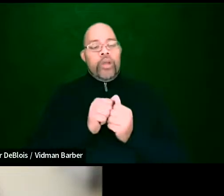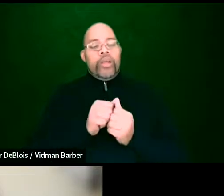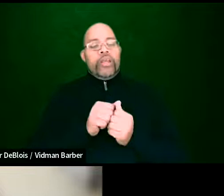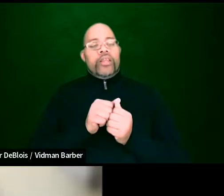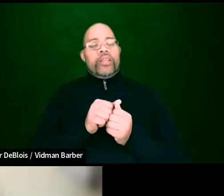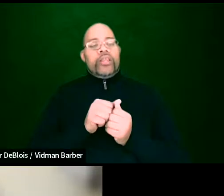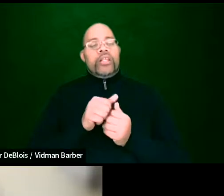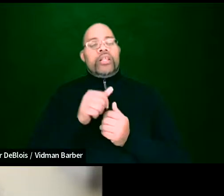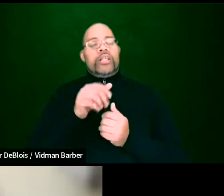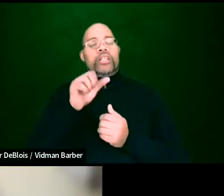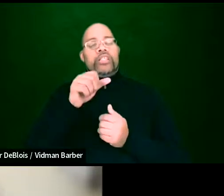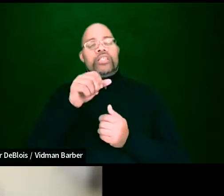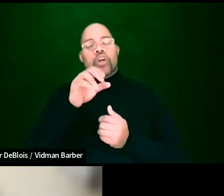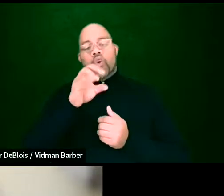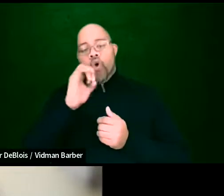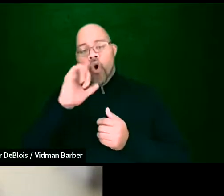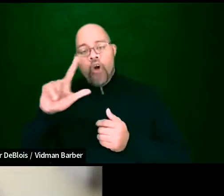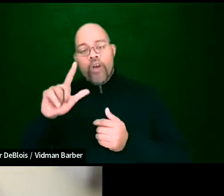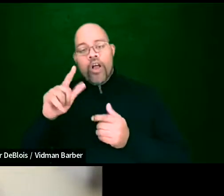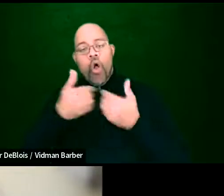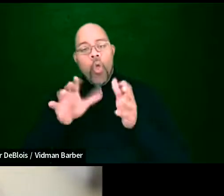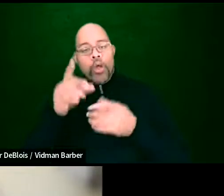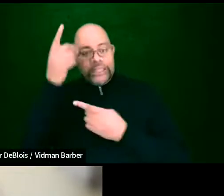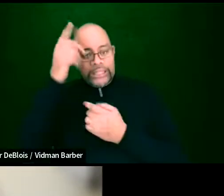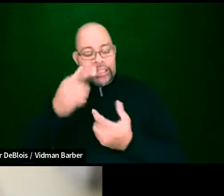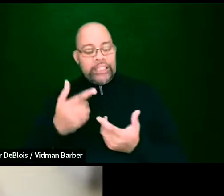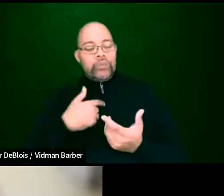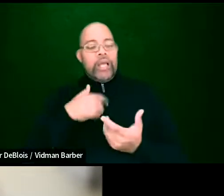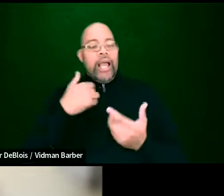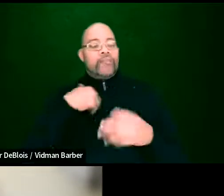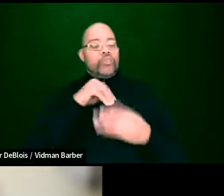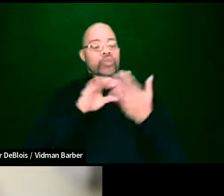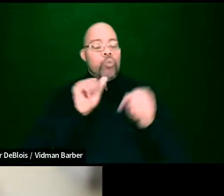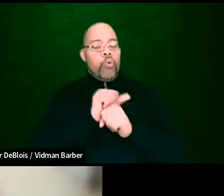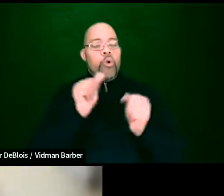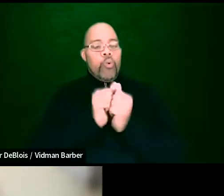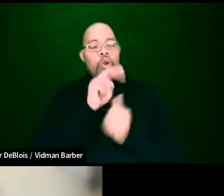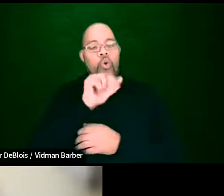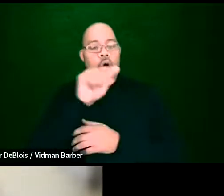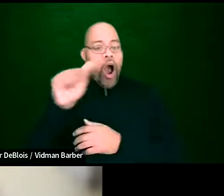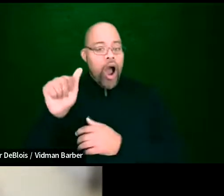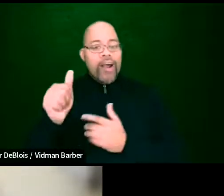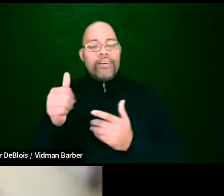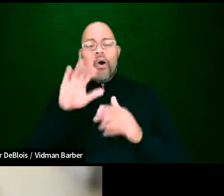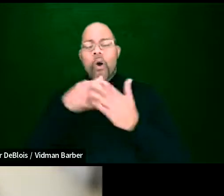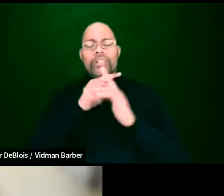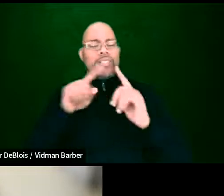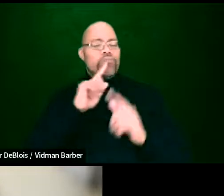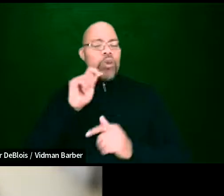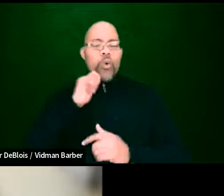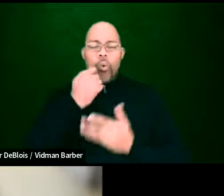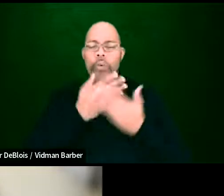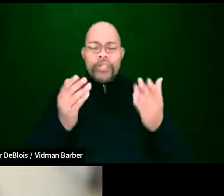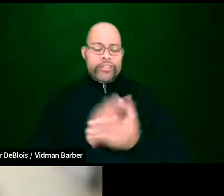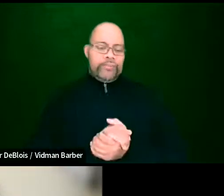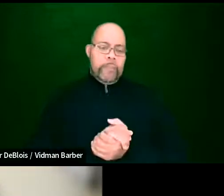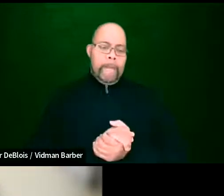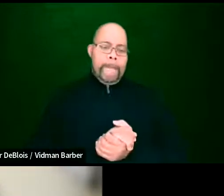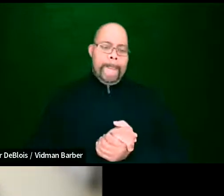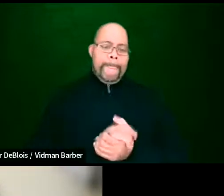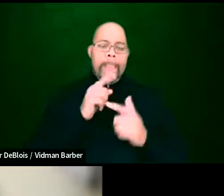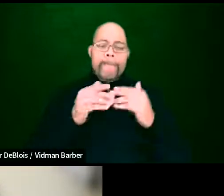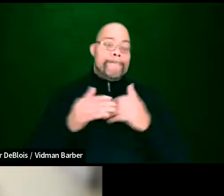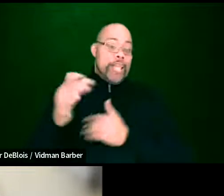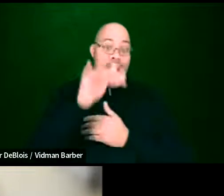tissue loss disease. We have students working with NOAA, and all kinds of really cool things. And then